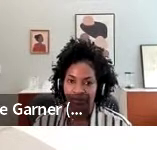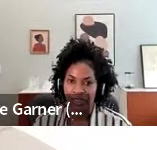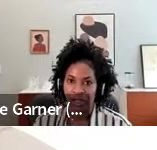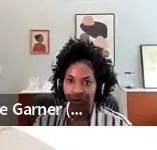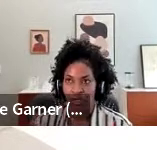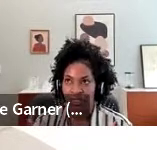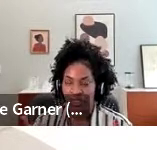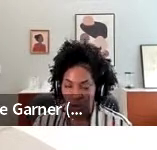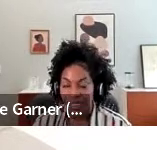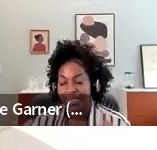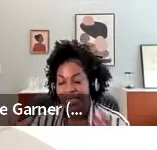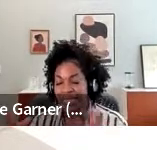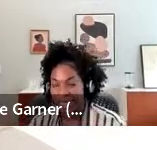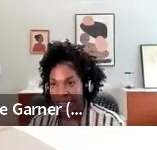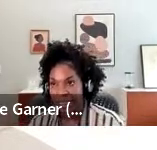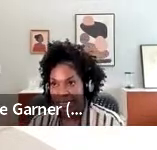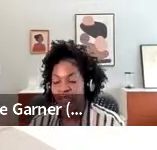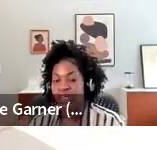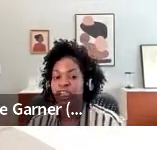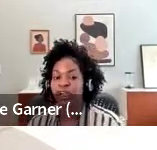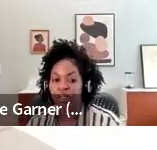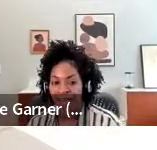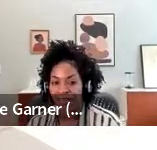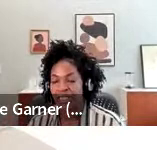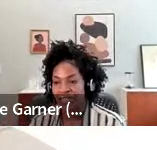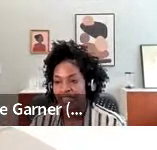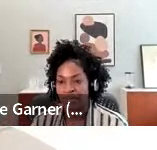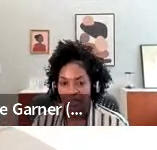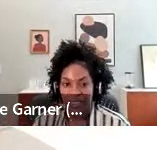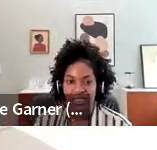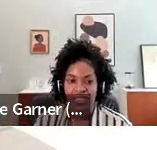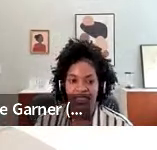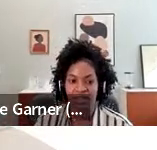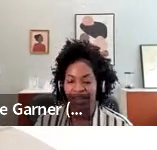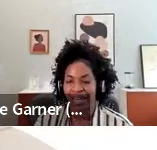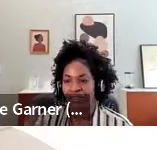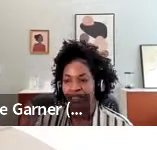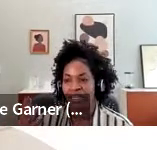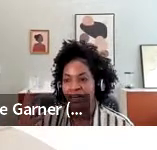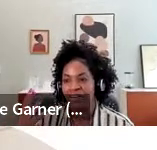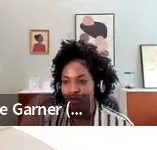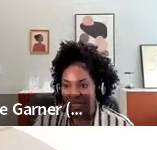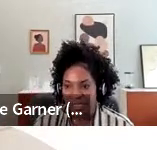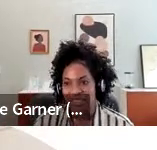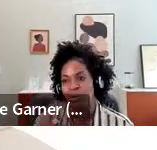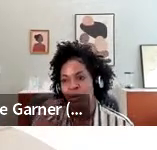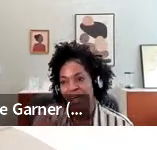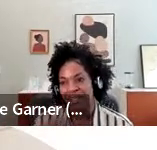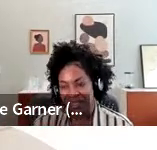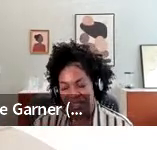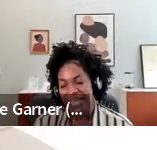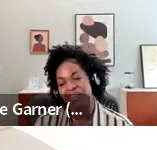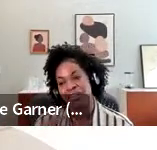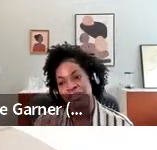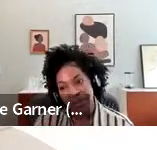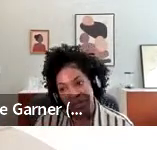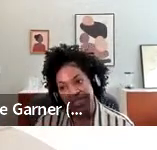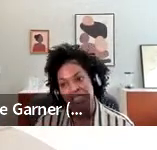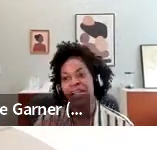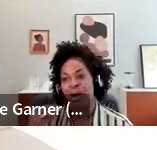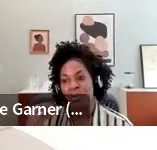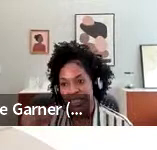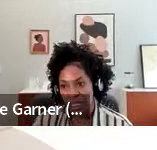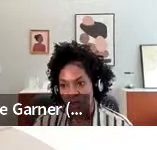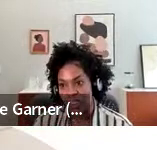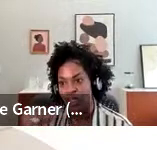get stories and hear and learn about the lived experiences of not only racism and what that looks like in their